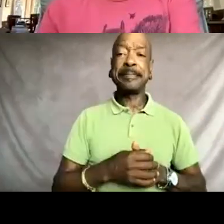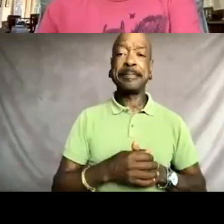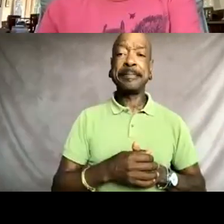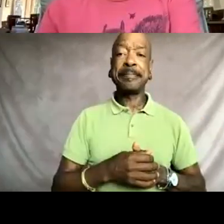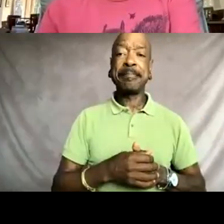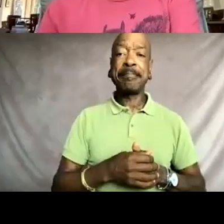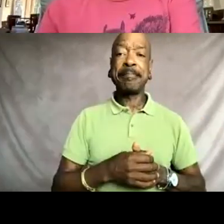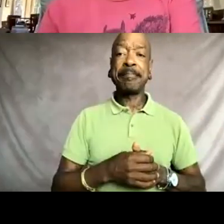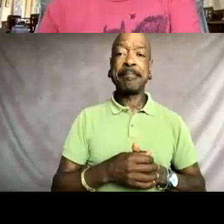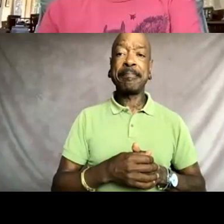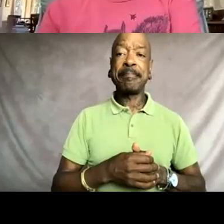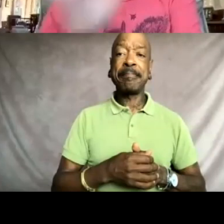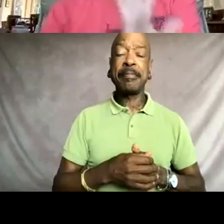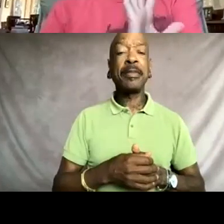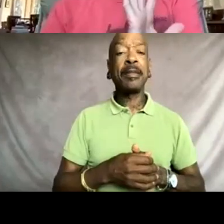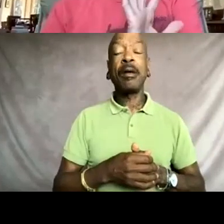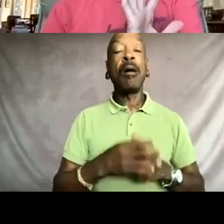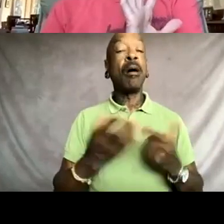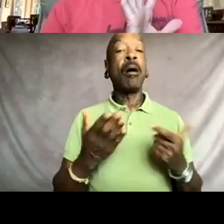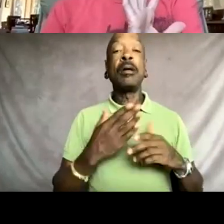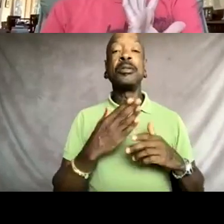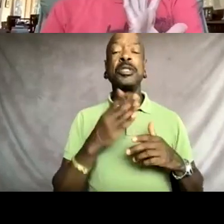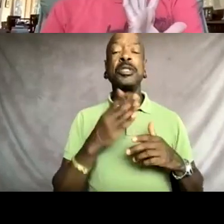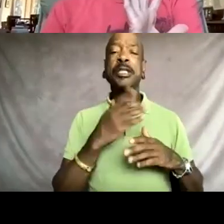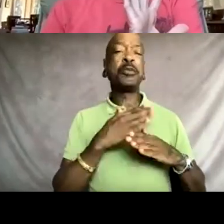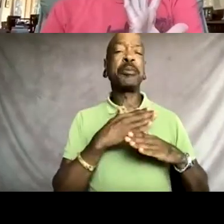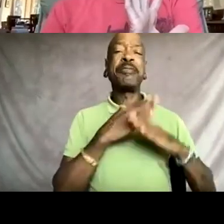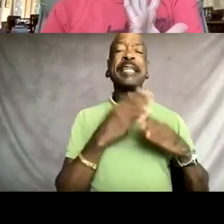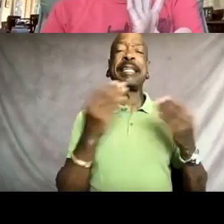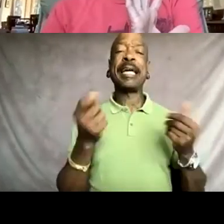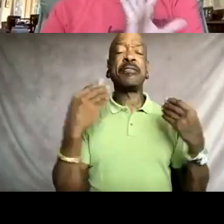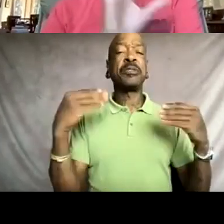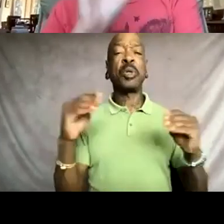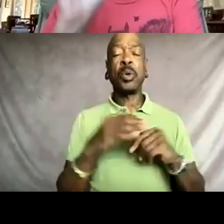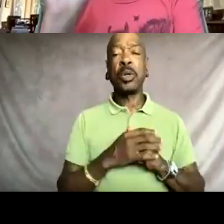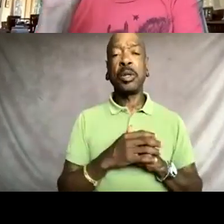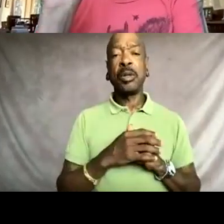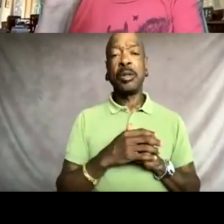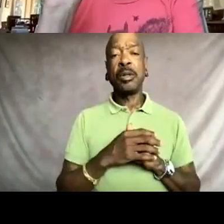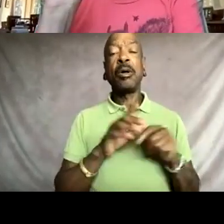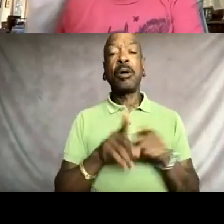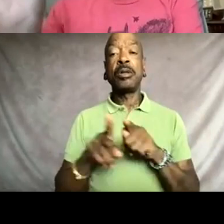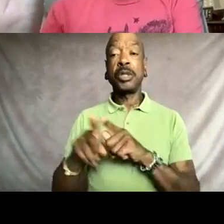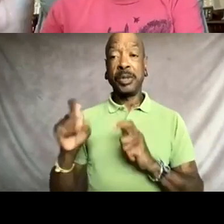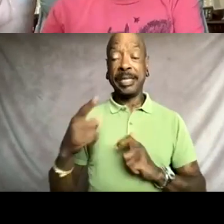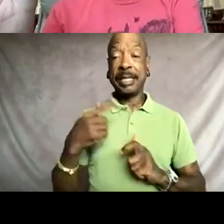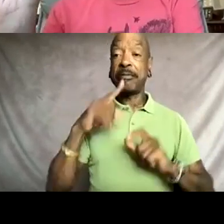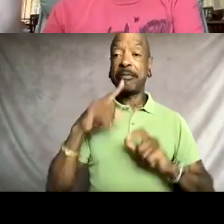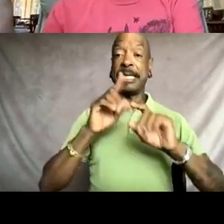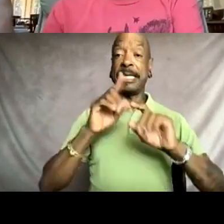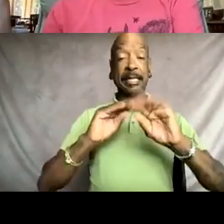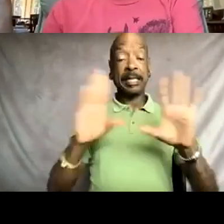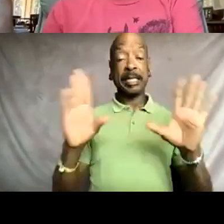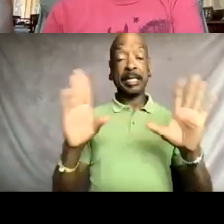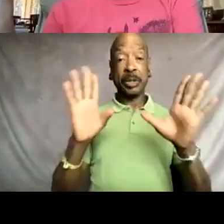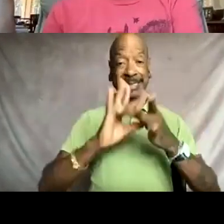if we want to basically prevent land from being sold again on the speculative market, we also need to have a clear statement of why